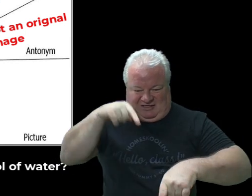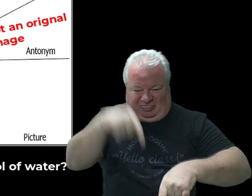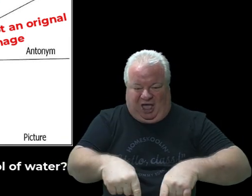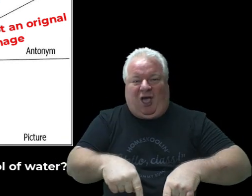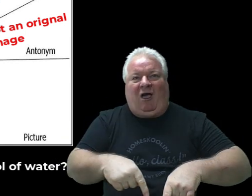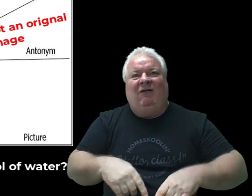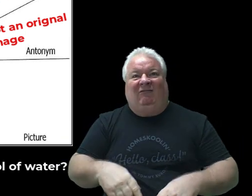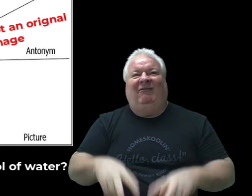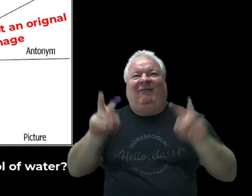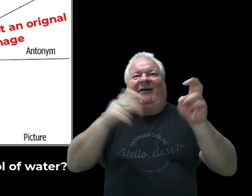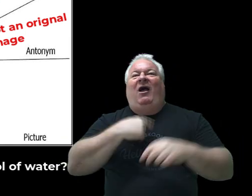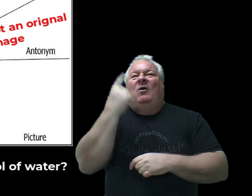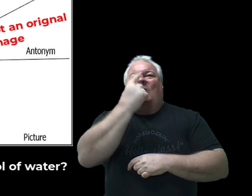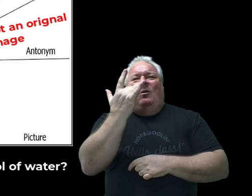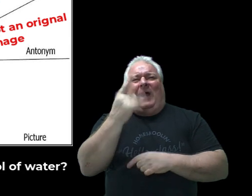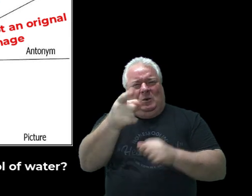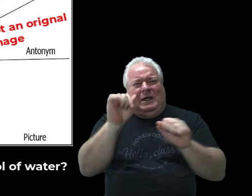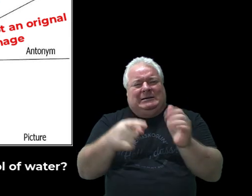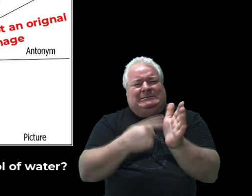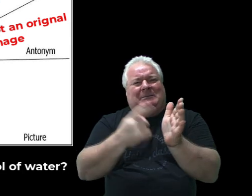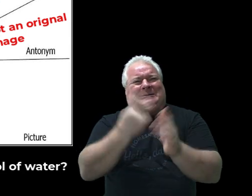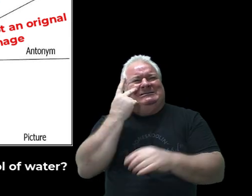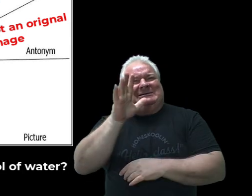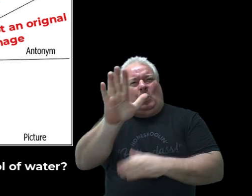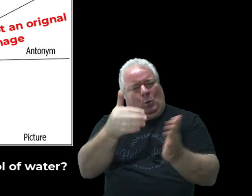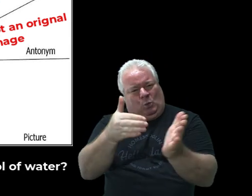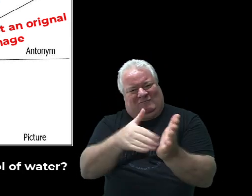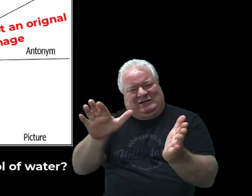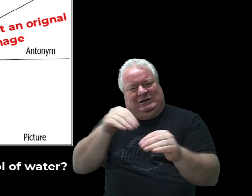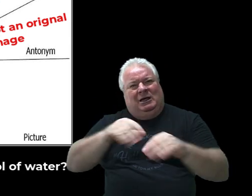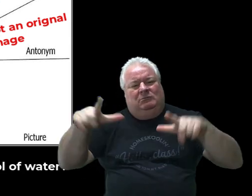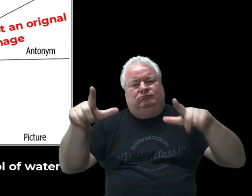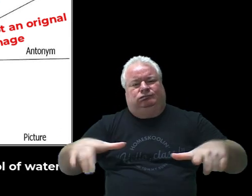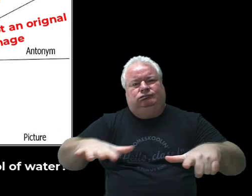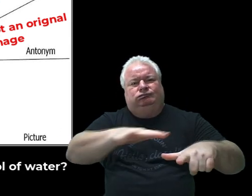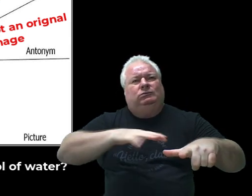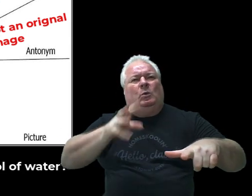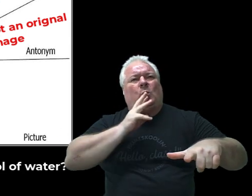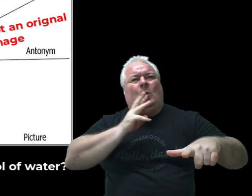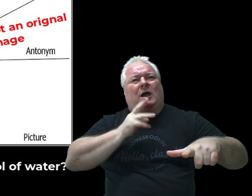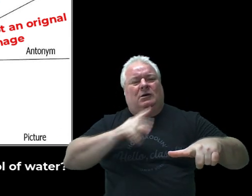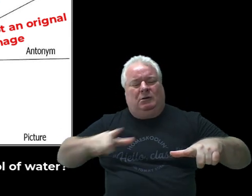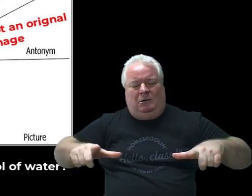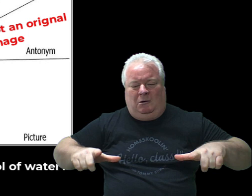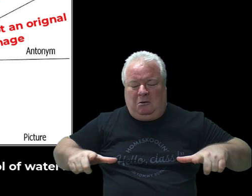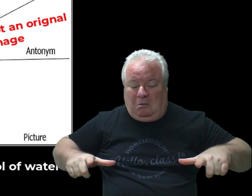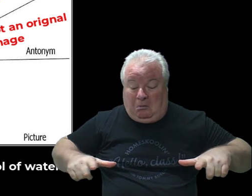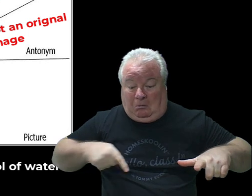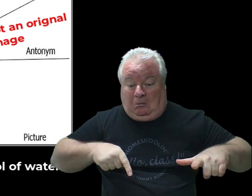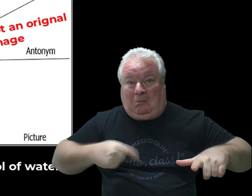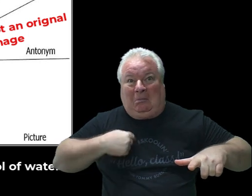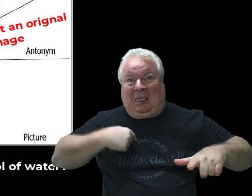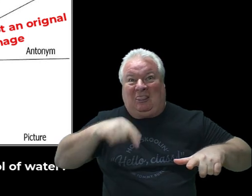I wonder why you can sometimes see your reflection in a pool of